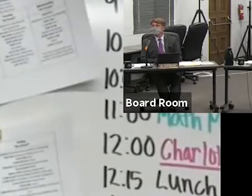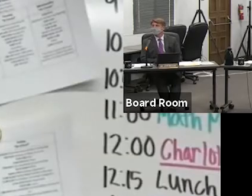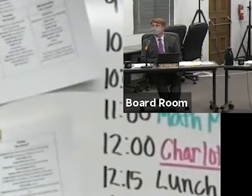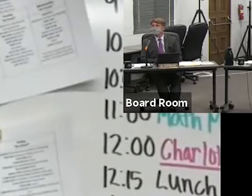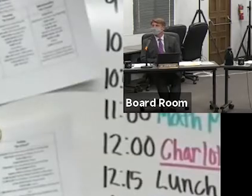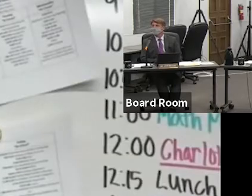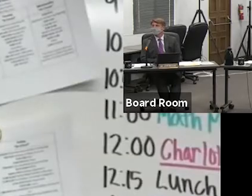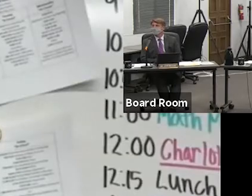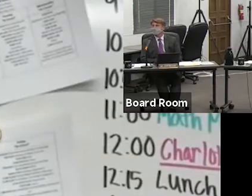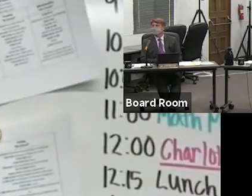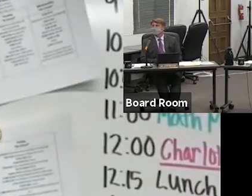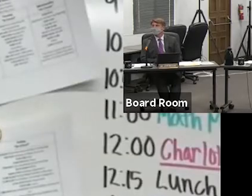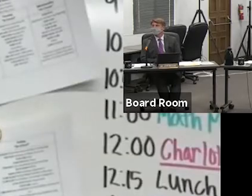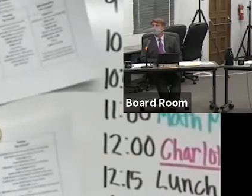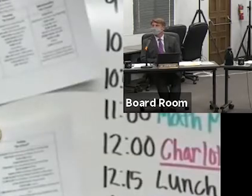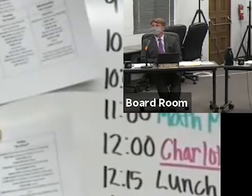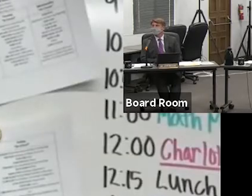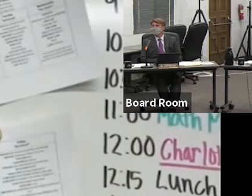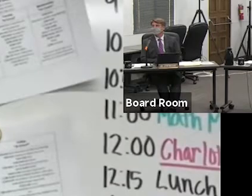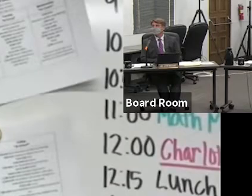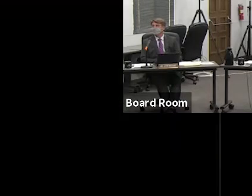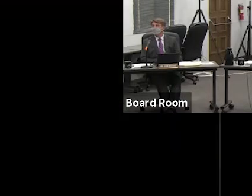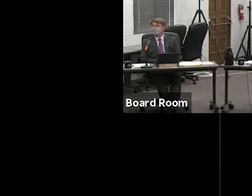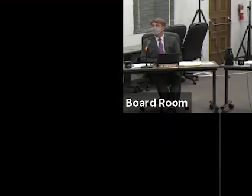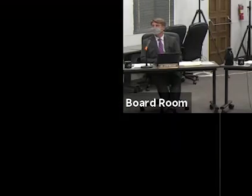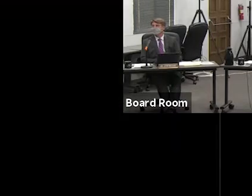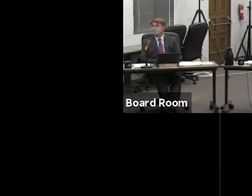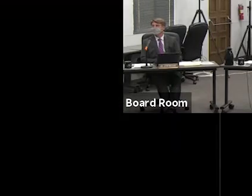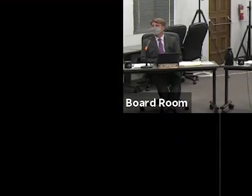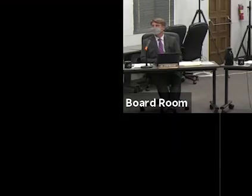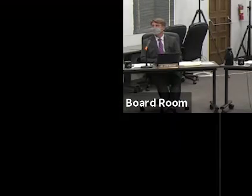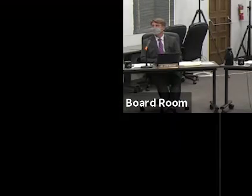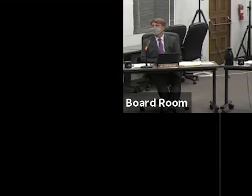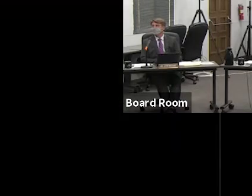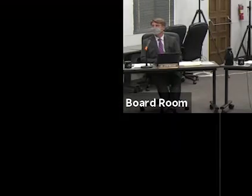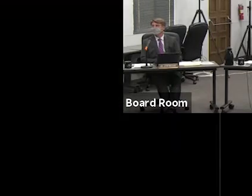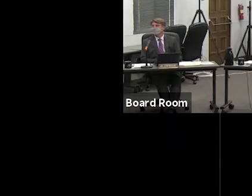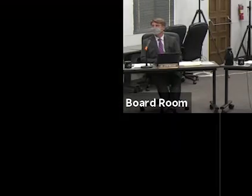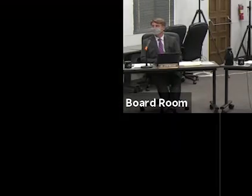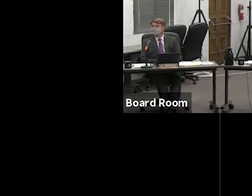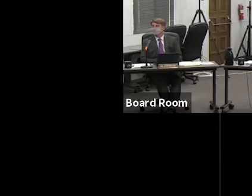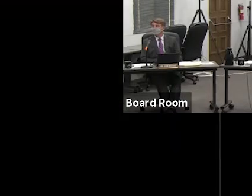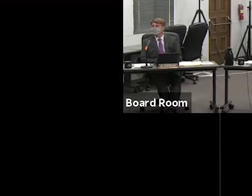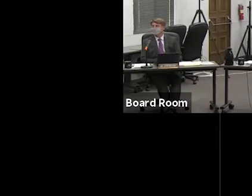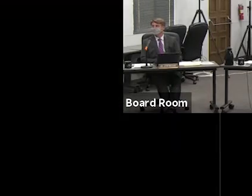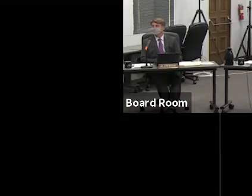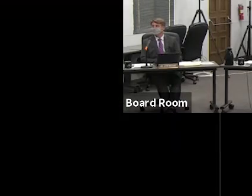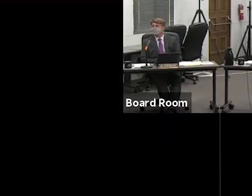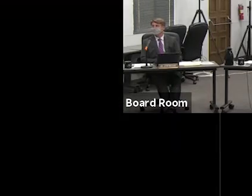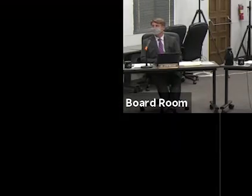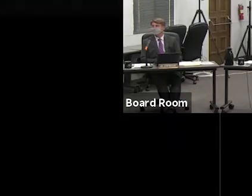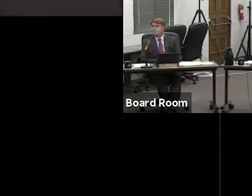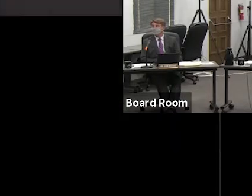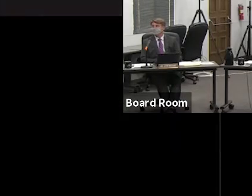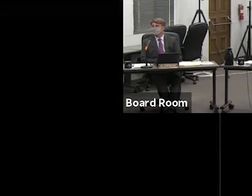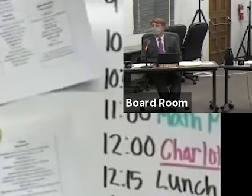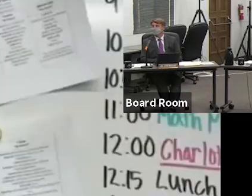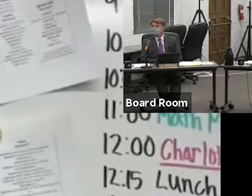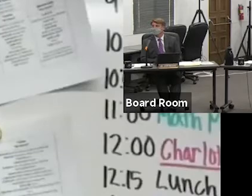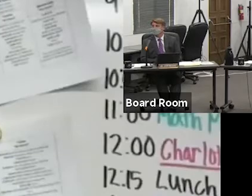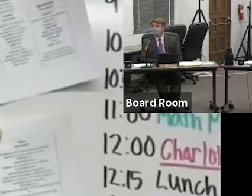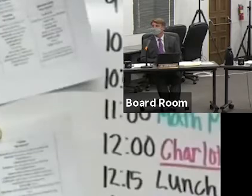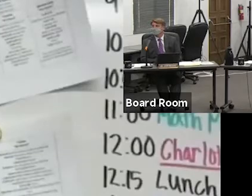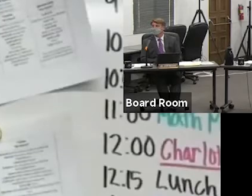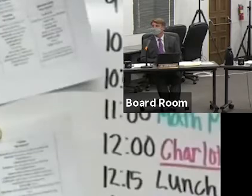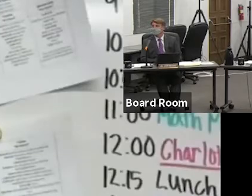before tests, but it's also great out in the real world as well. And tonight, that teacher's message to young minds everywhere. I want